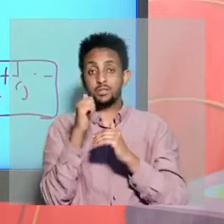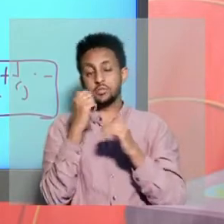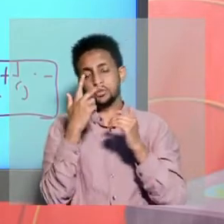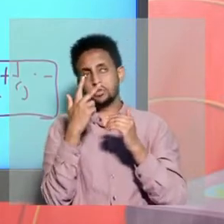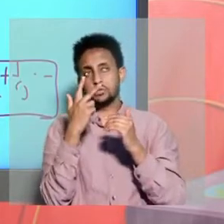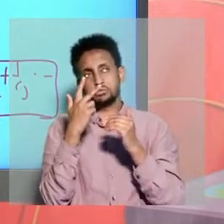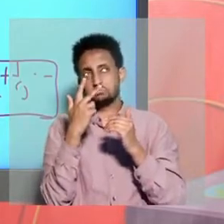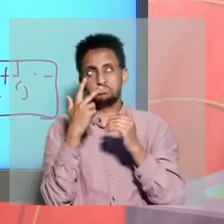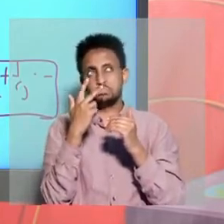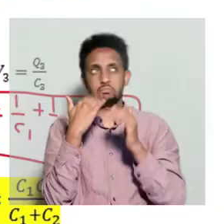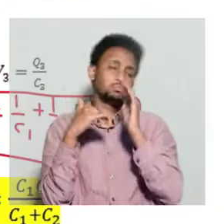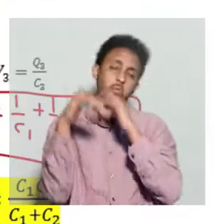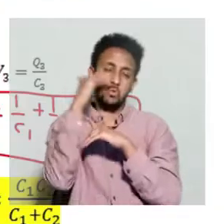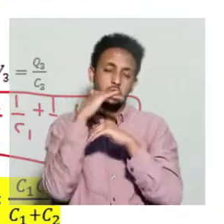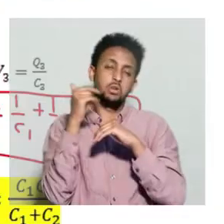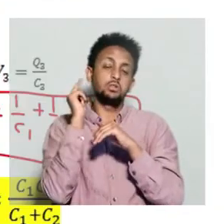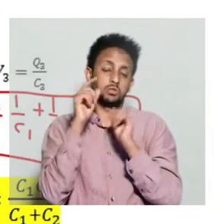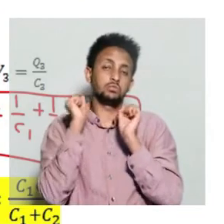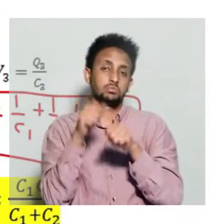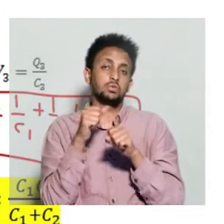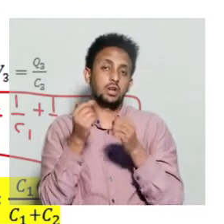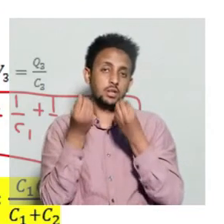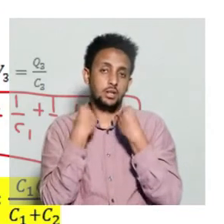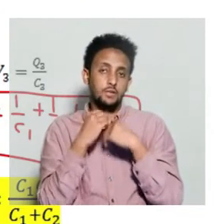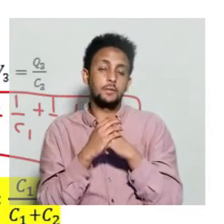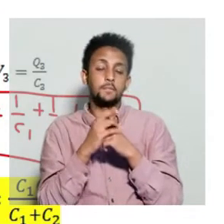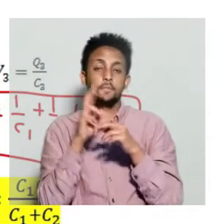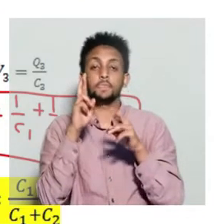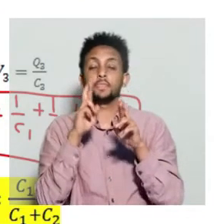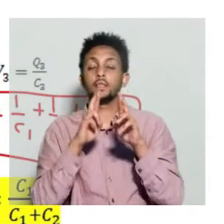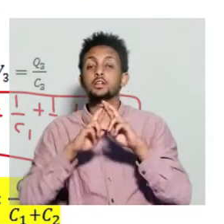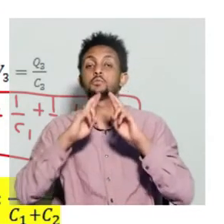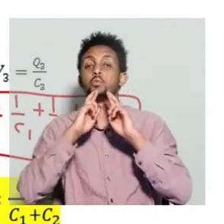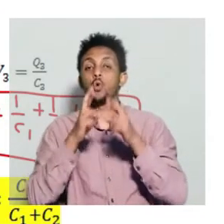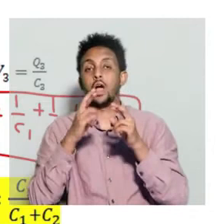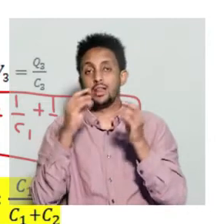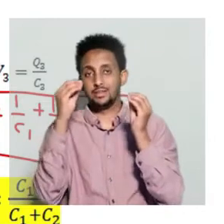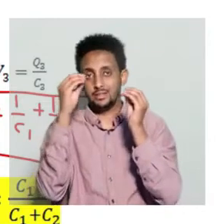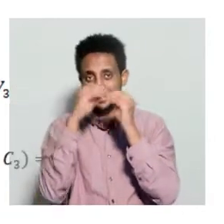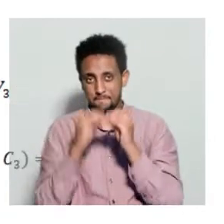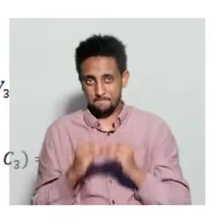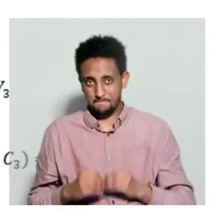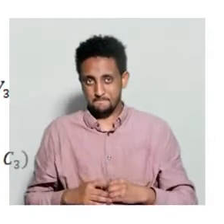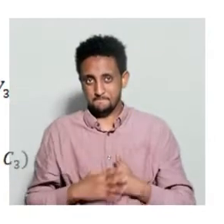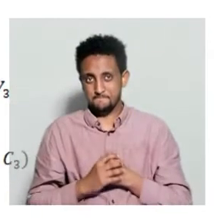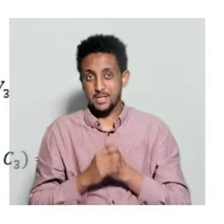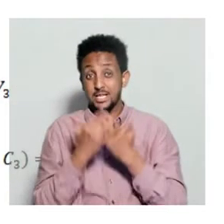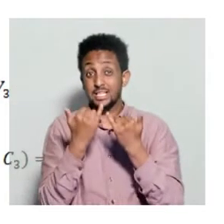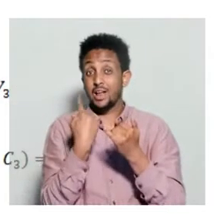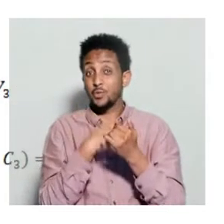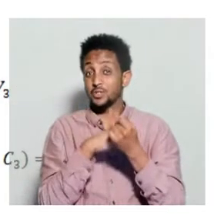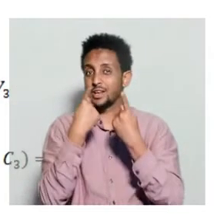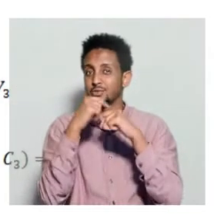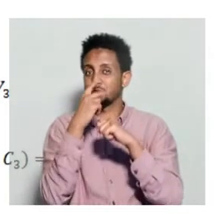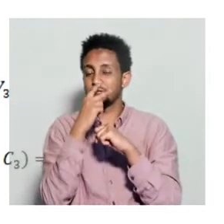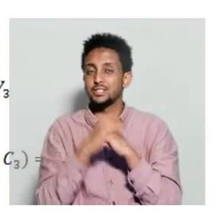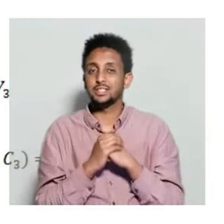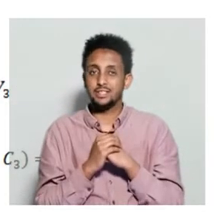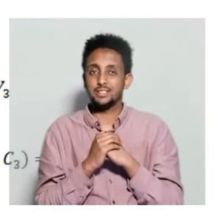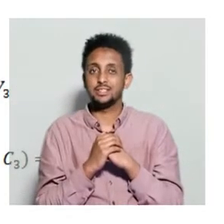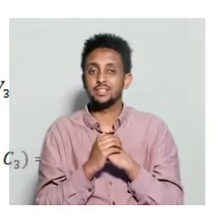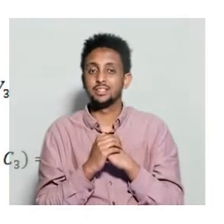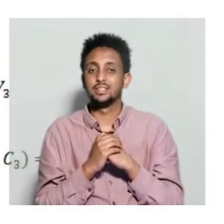or more than 3 capacitors, it should be given as reciprocal sum. Now let's try to see about